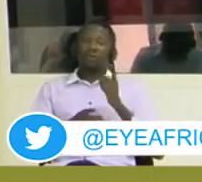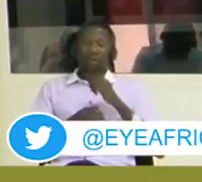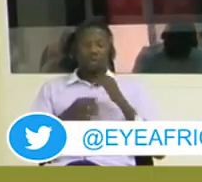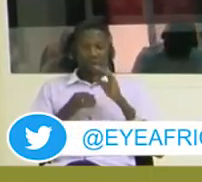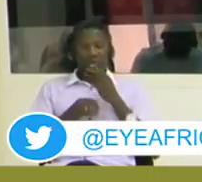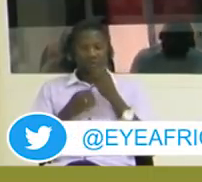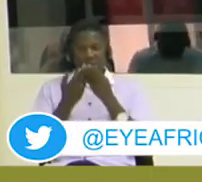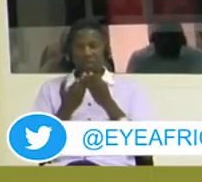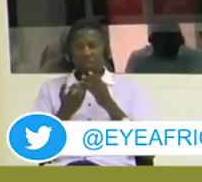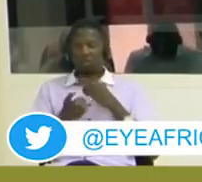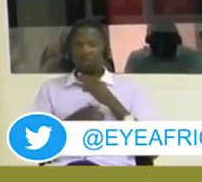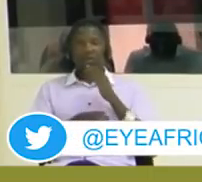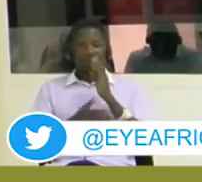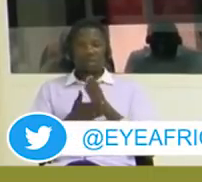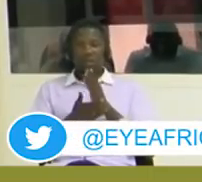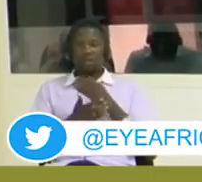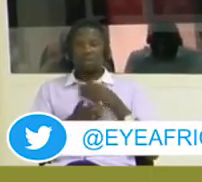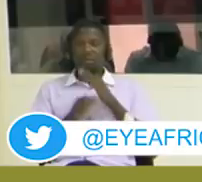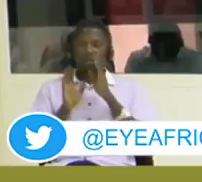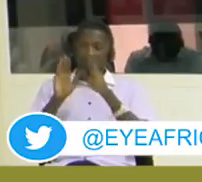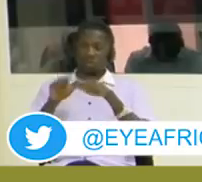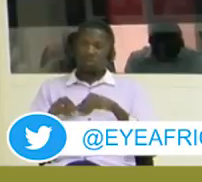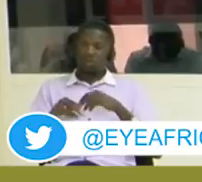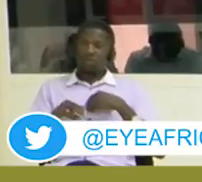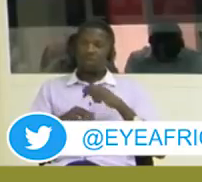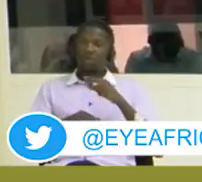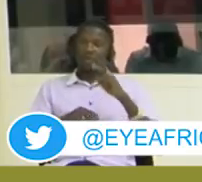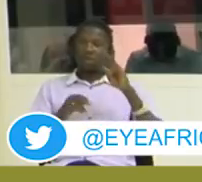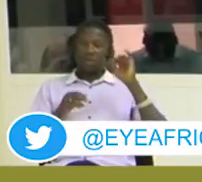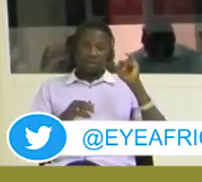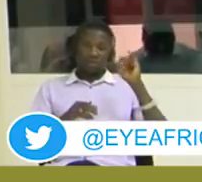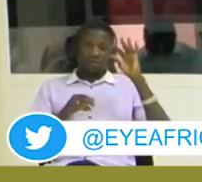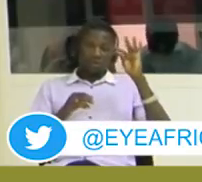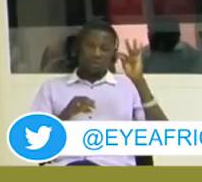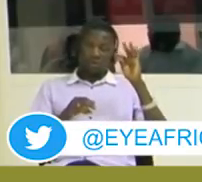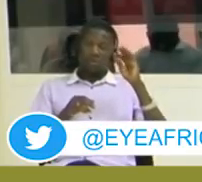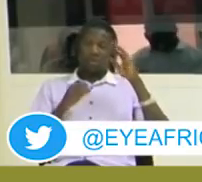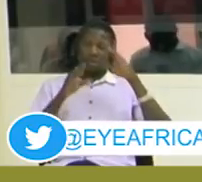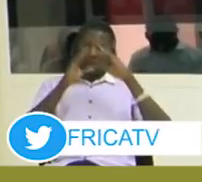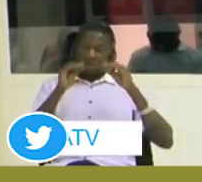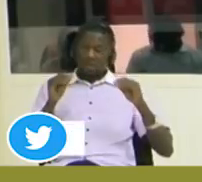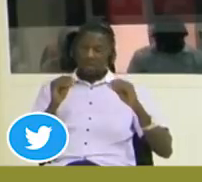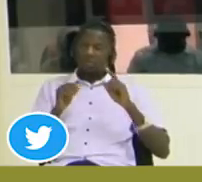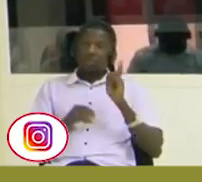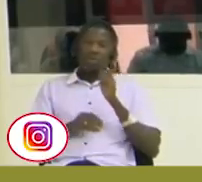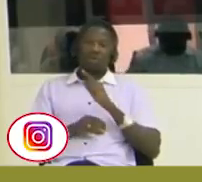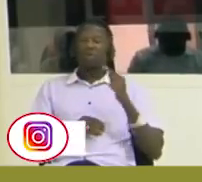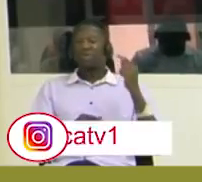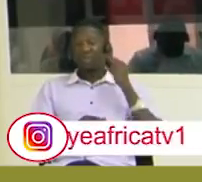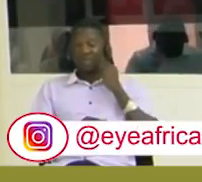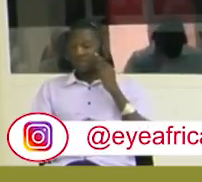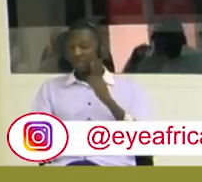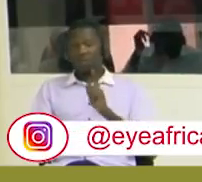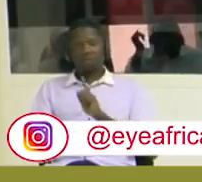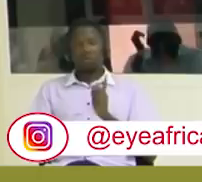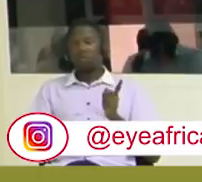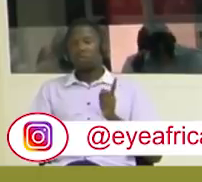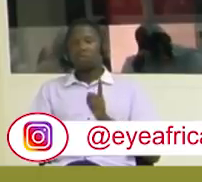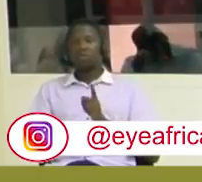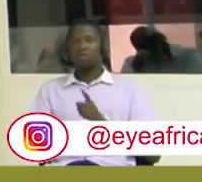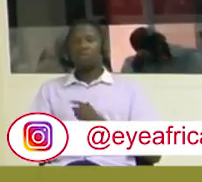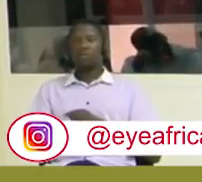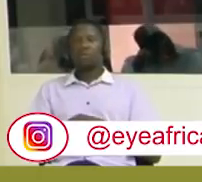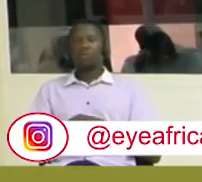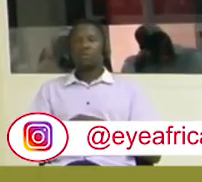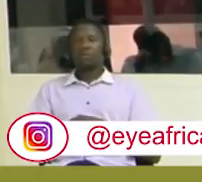doubt that I have been dropped off at Yankuba Ture's house, but not on this day. How